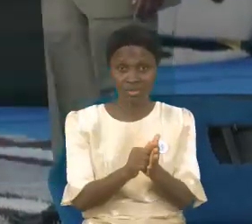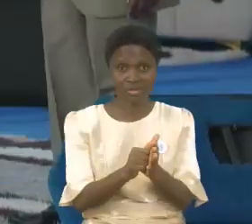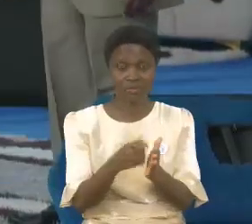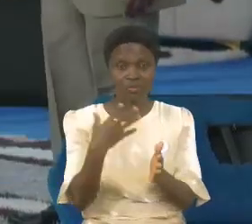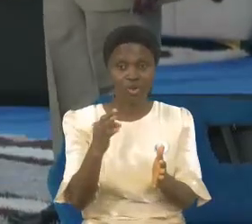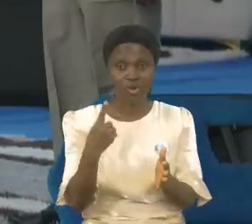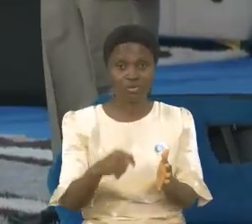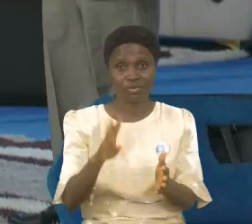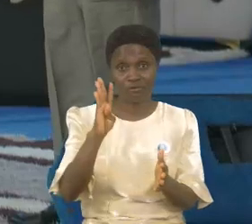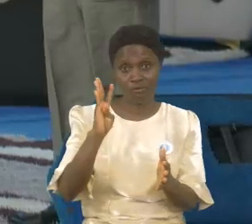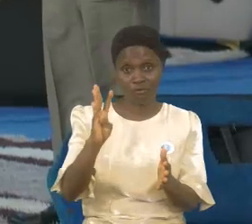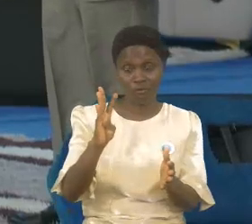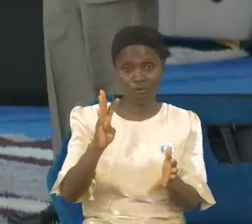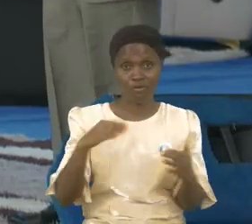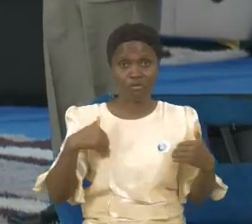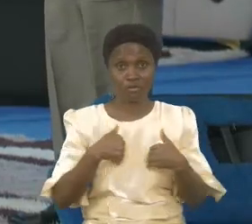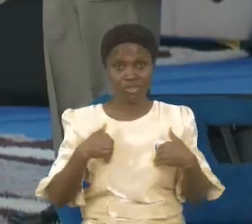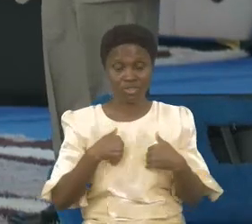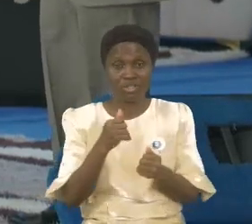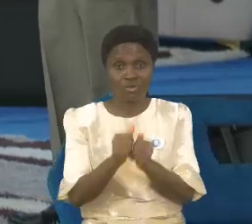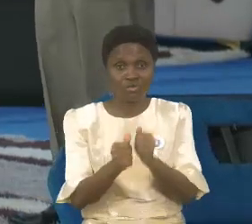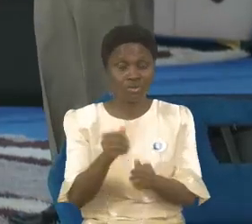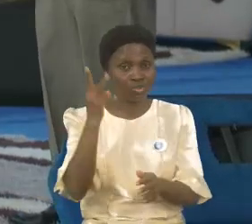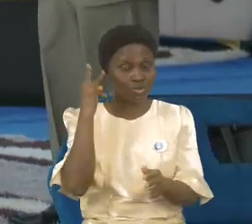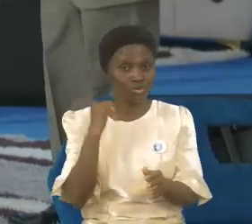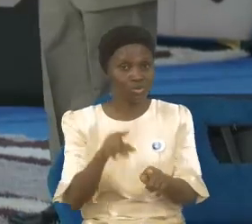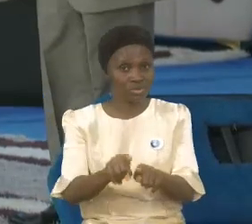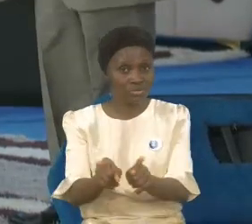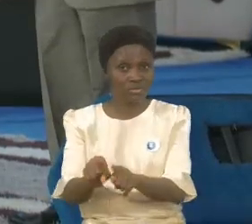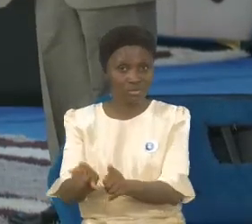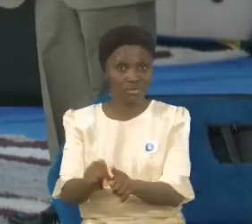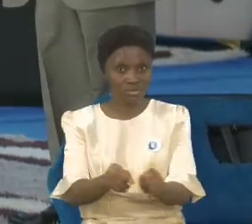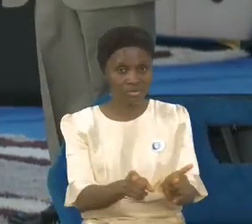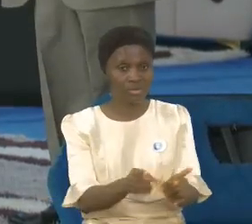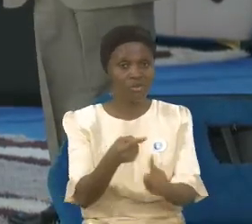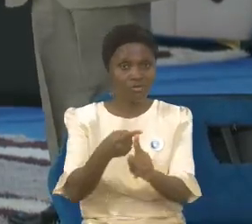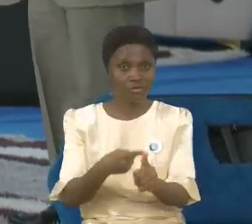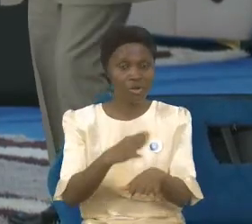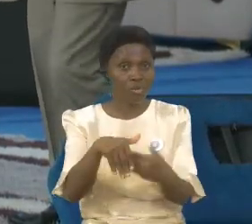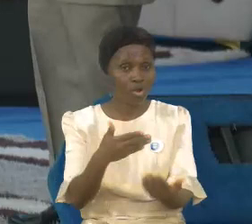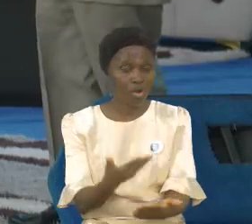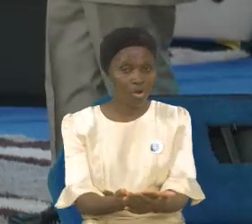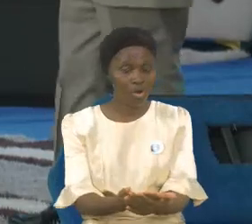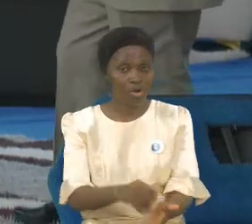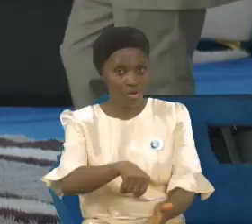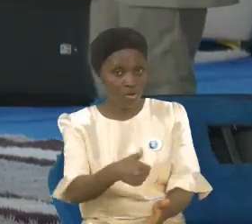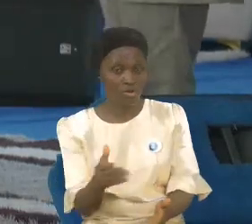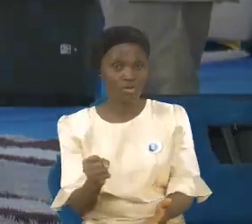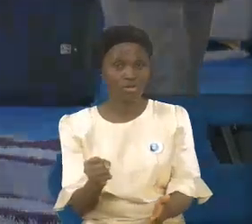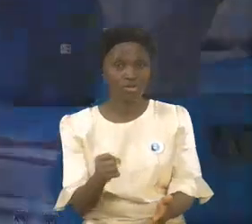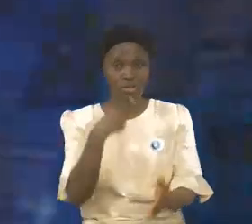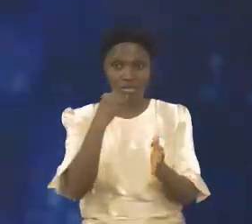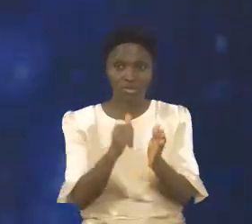fourth beast, which was diverse from all the others, it says,